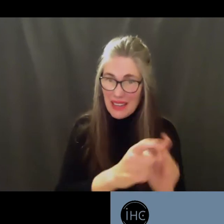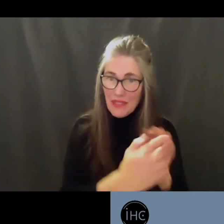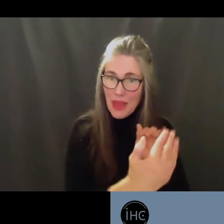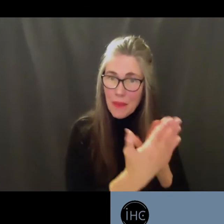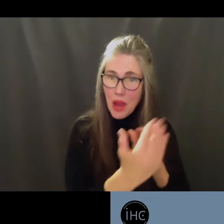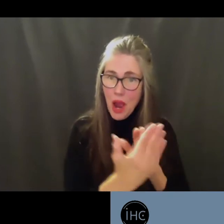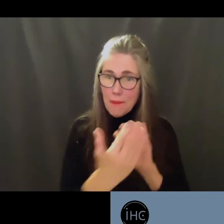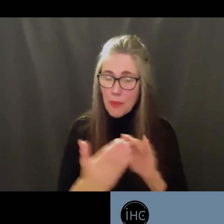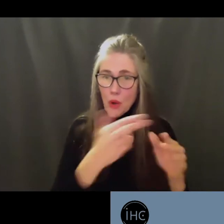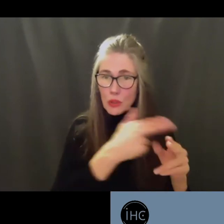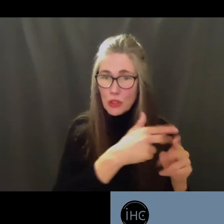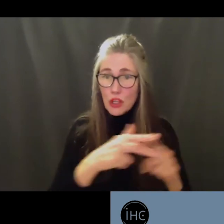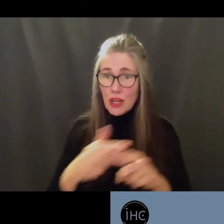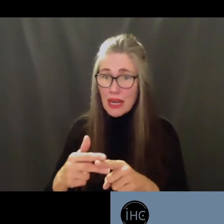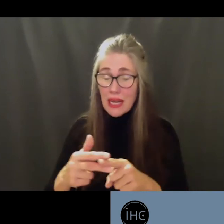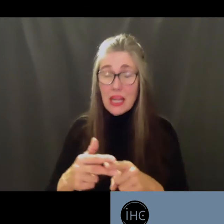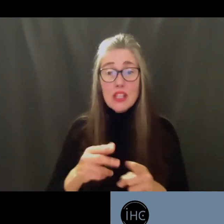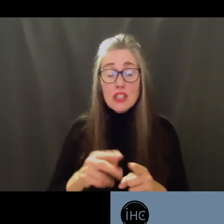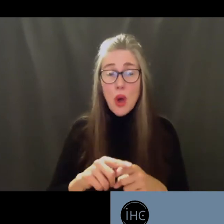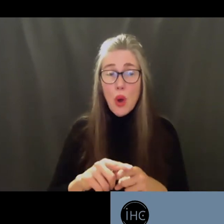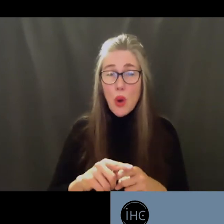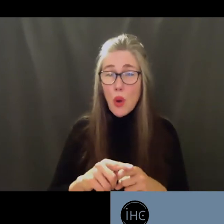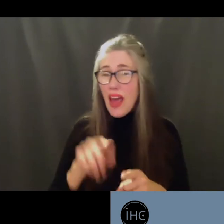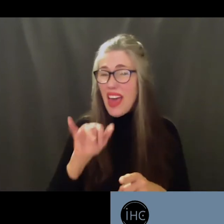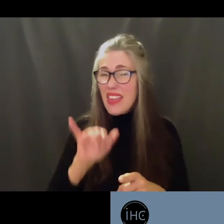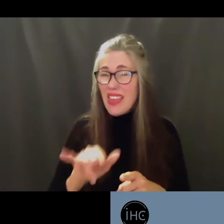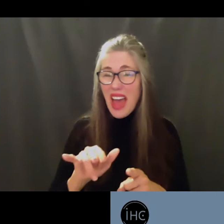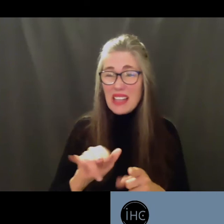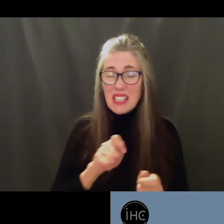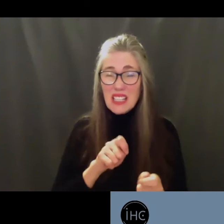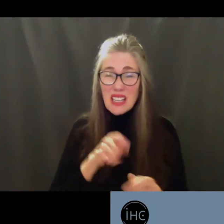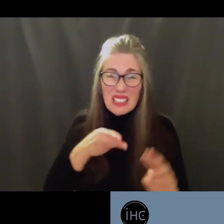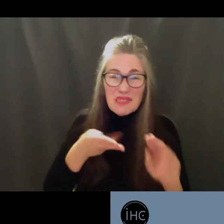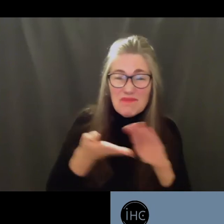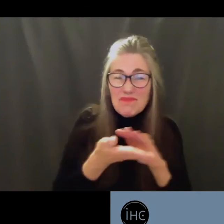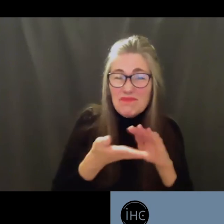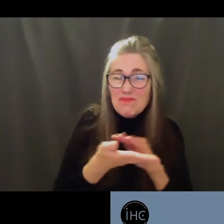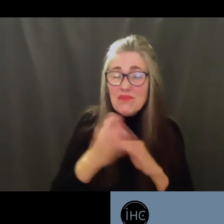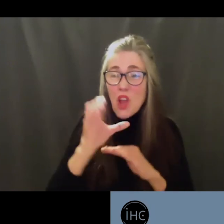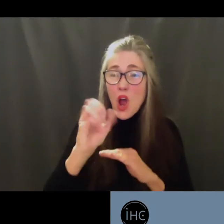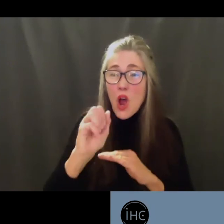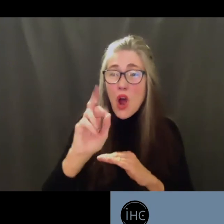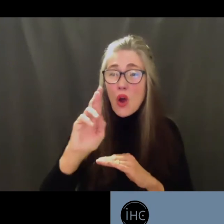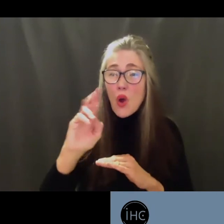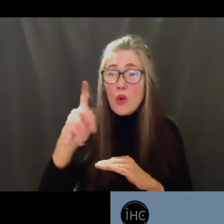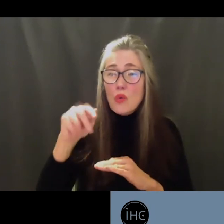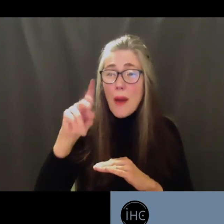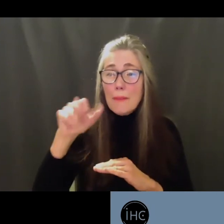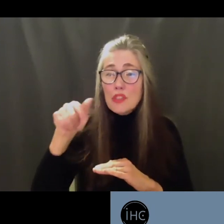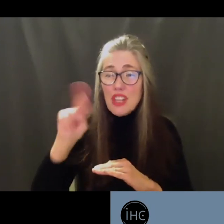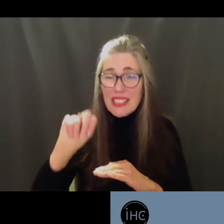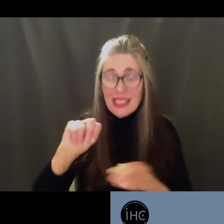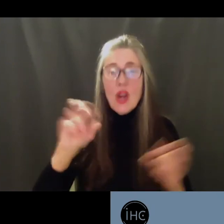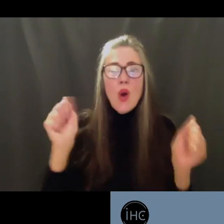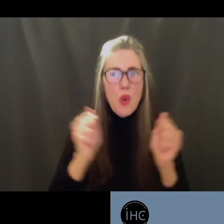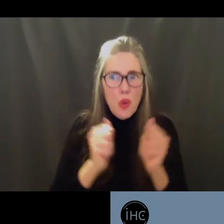is intertwined with propaganda, is intertwined with the leader cult. And so you can tackle one of them, but you have to